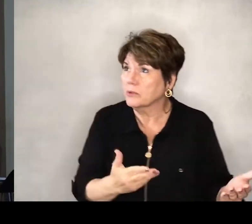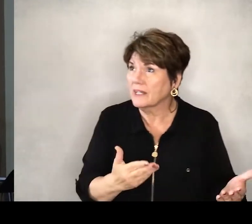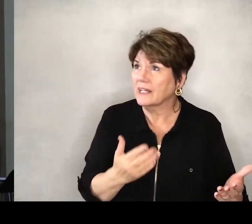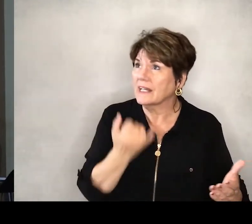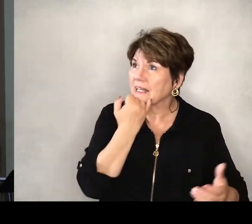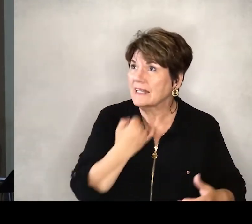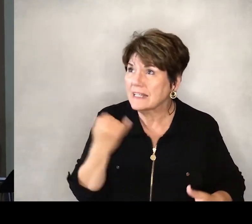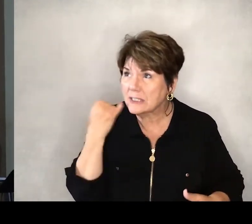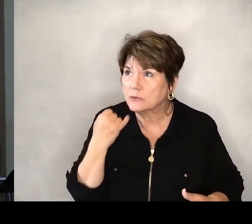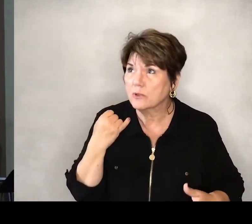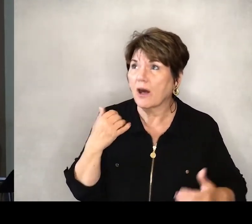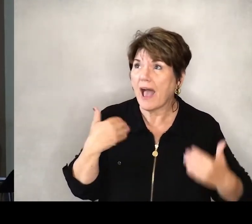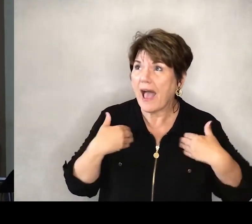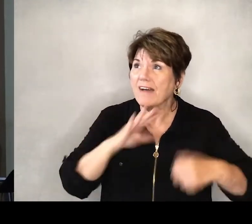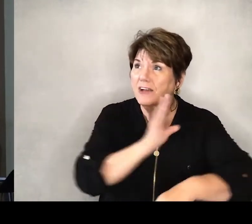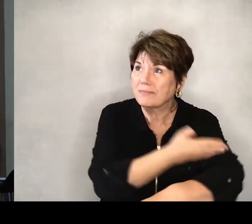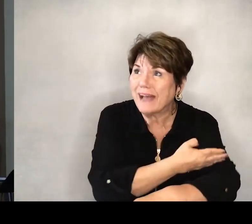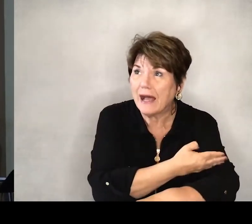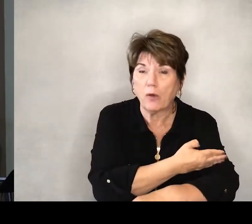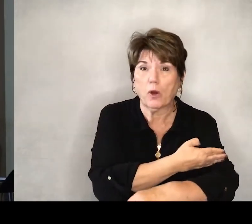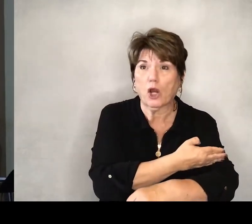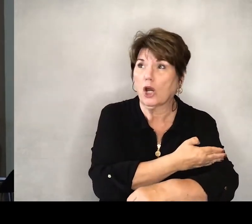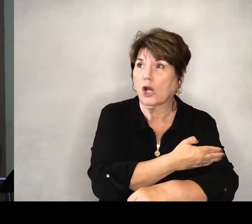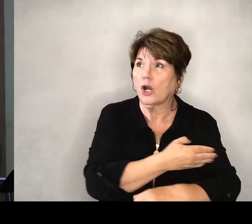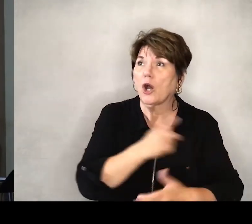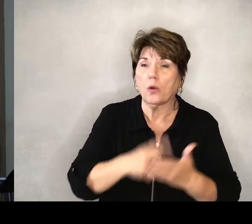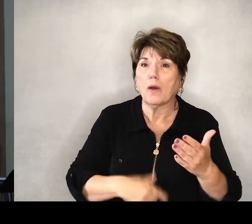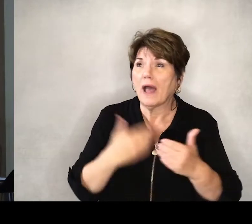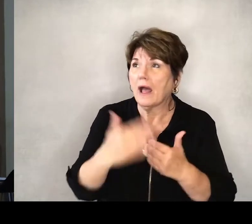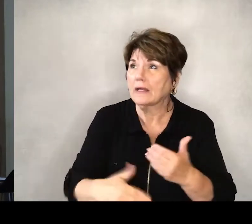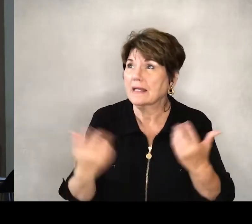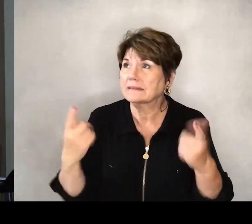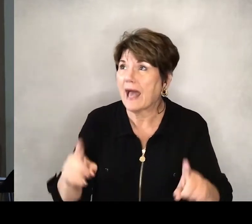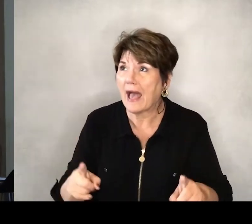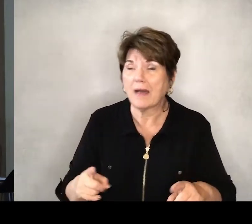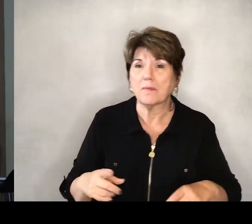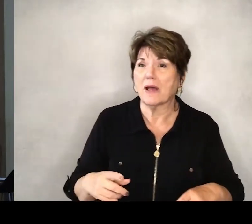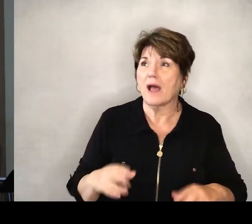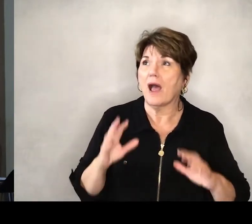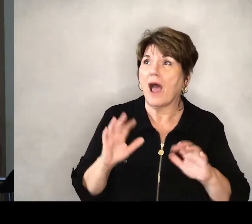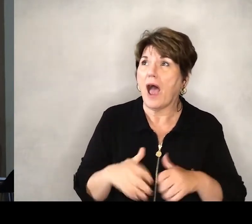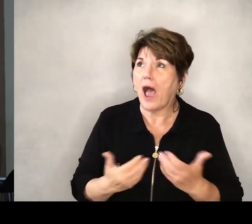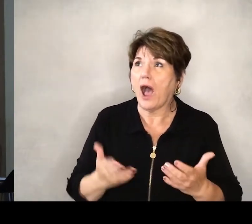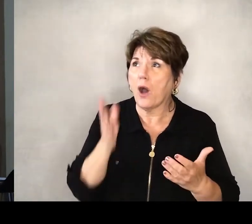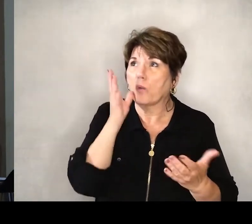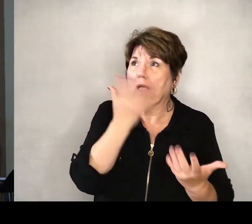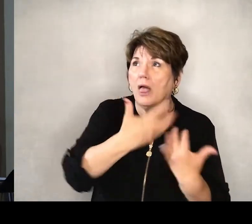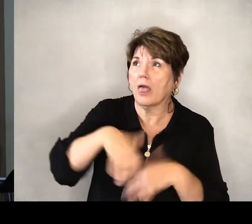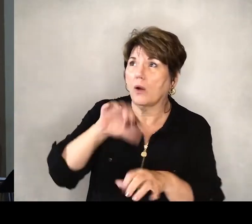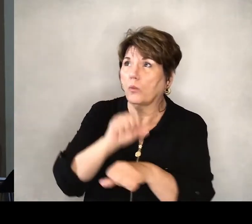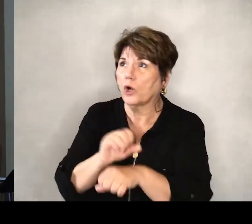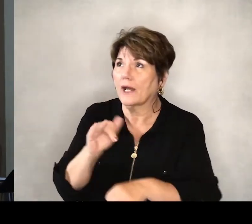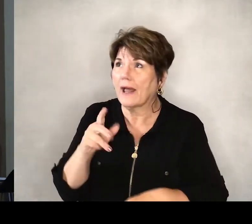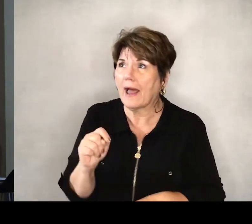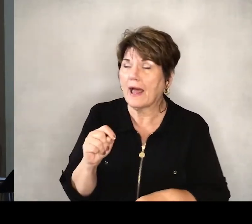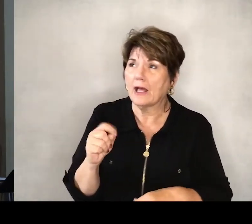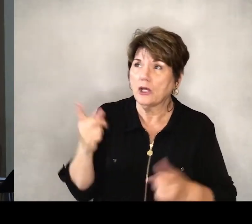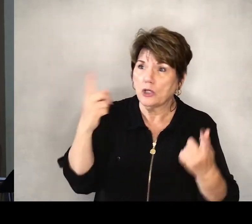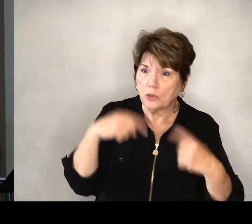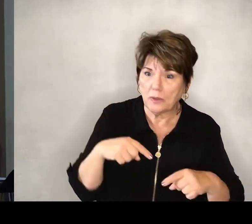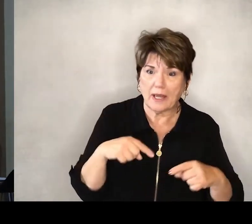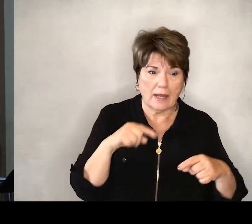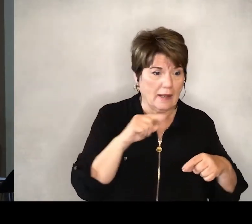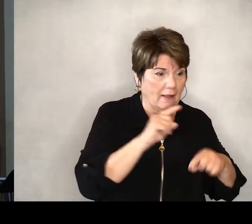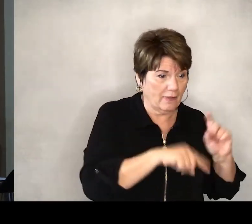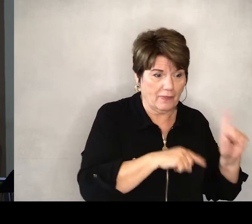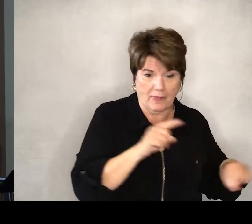Israel back to a place of power and significance? What's going to happen next? How is this all going to work? It looks like that you have kind of this plan. It has this